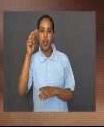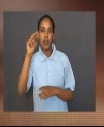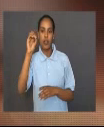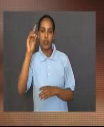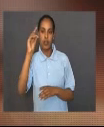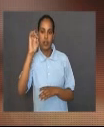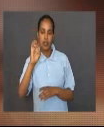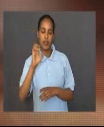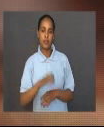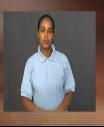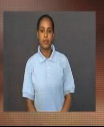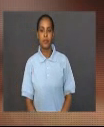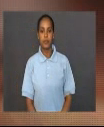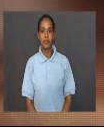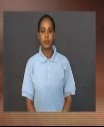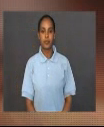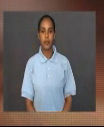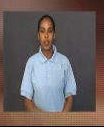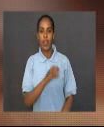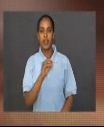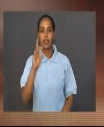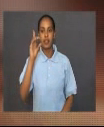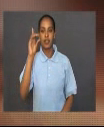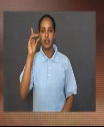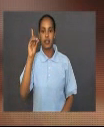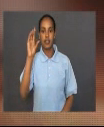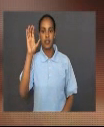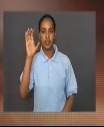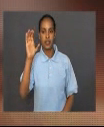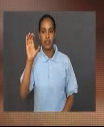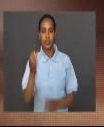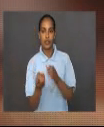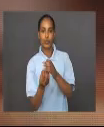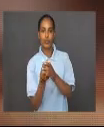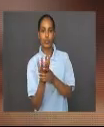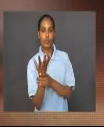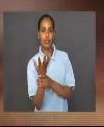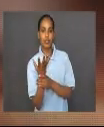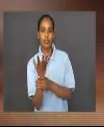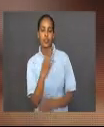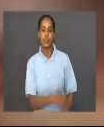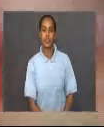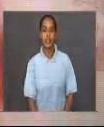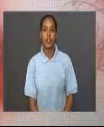an anode, and a DC source.